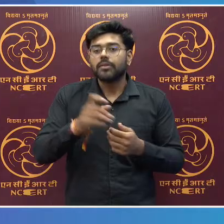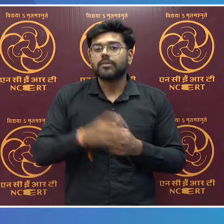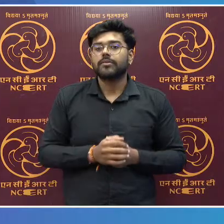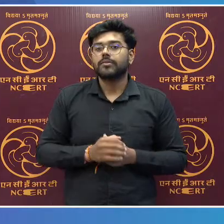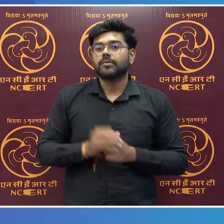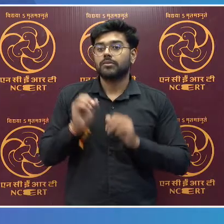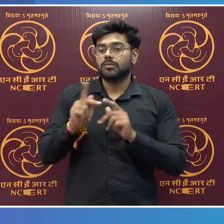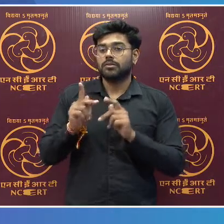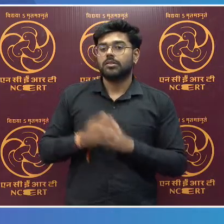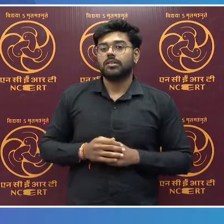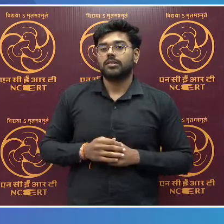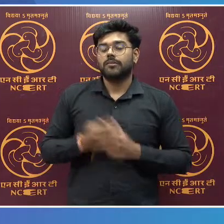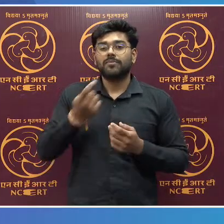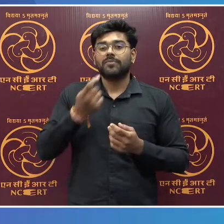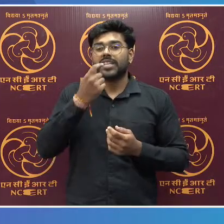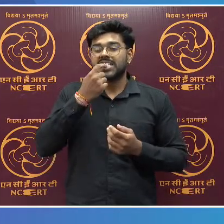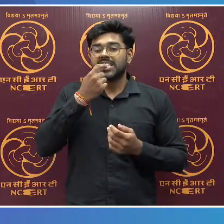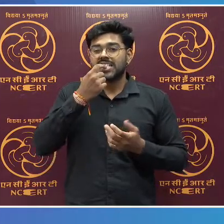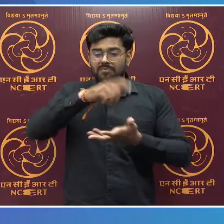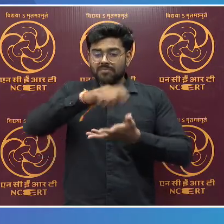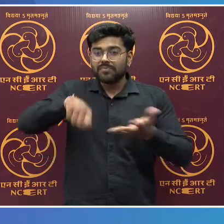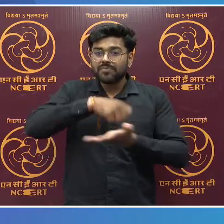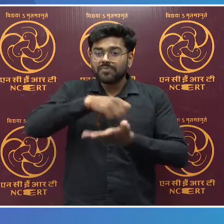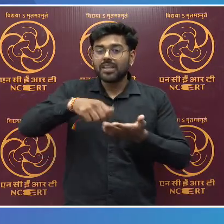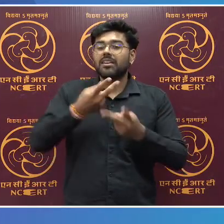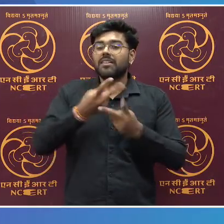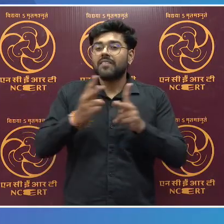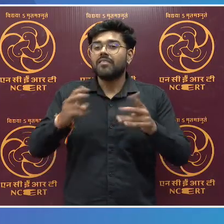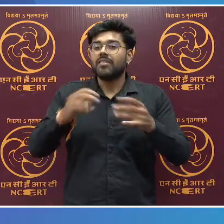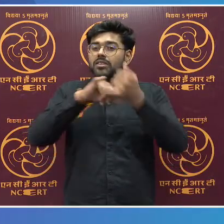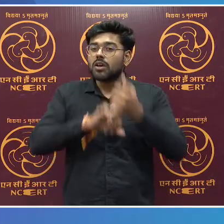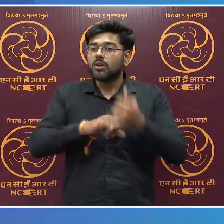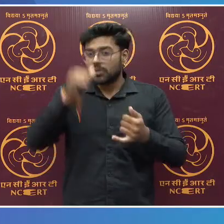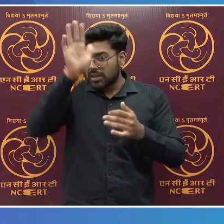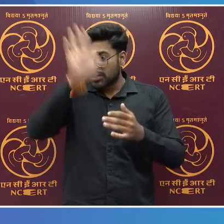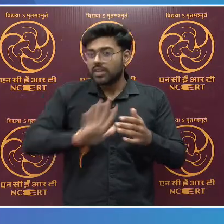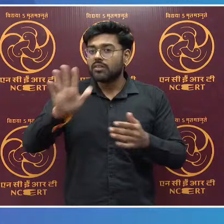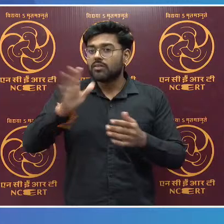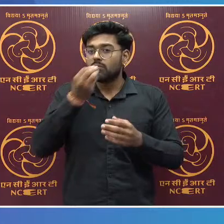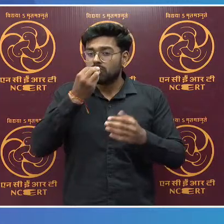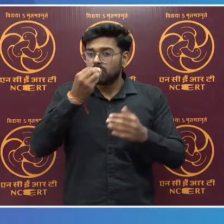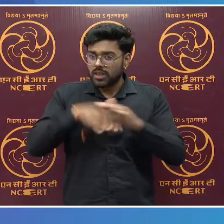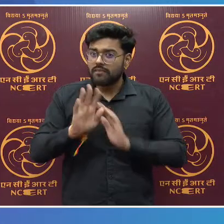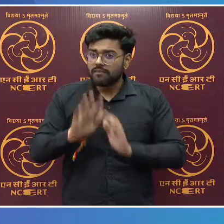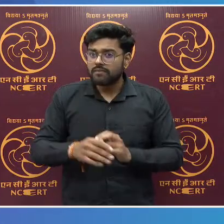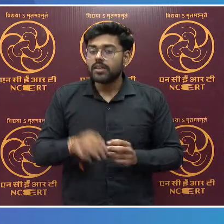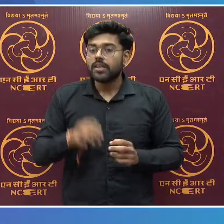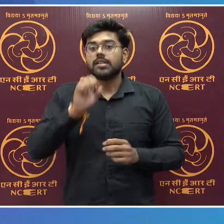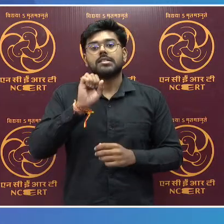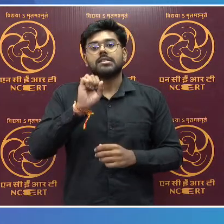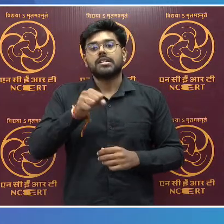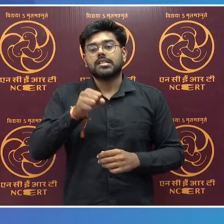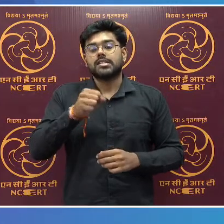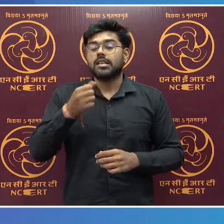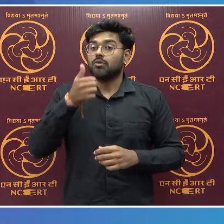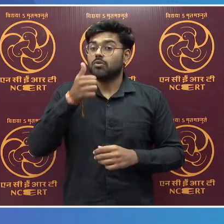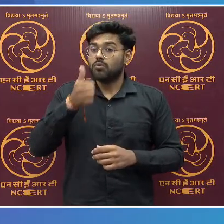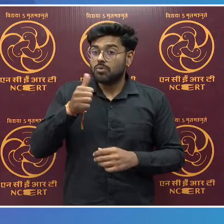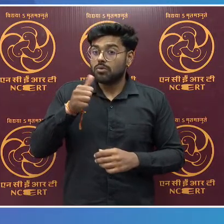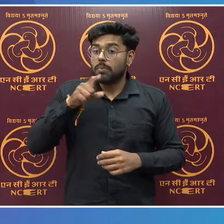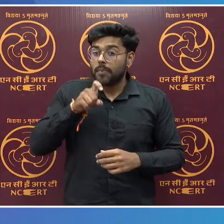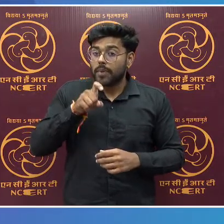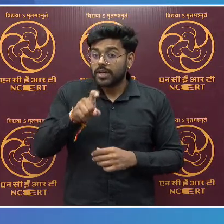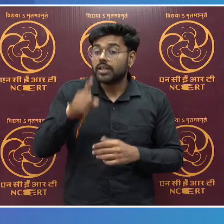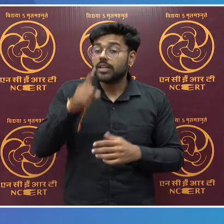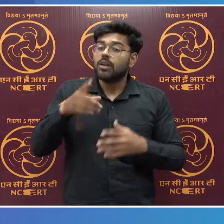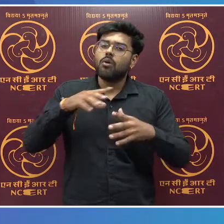that apply to idli and dosa and other South Indian food as well? Okay. See, there the bacteria is, the good bacteria is